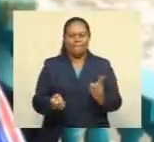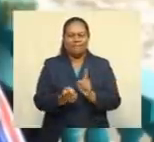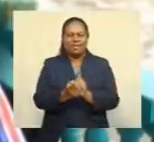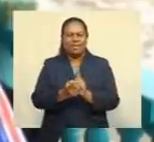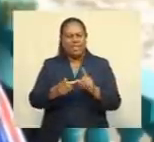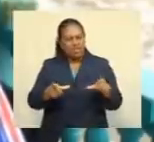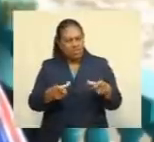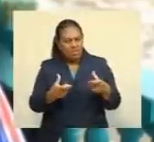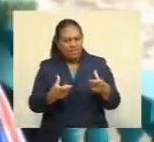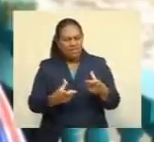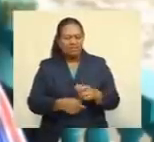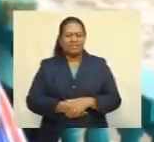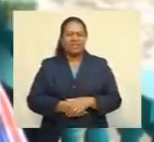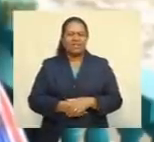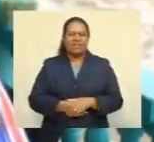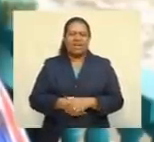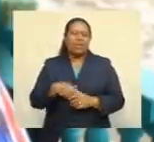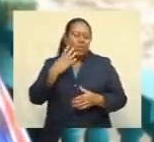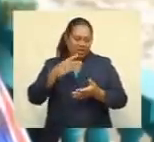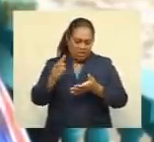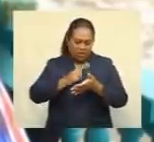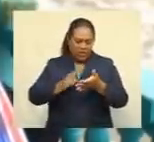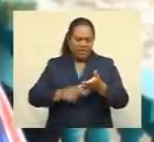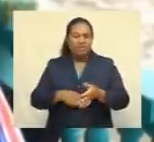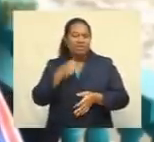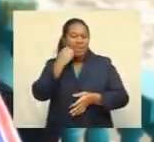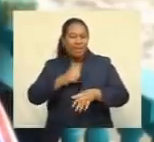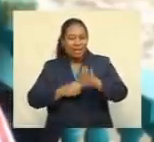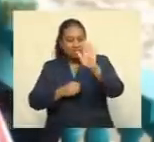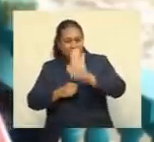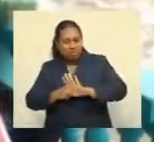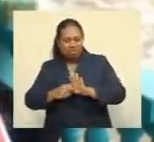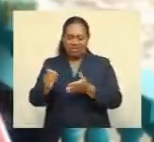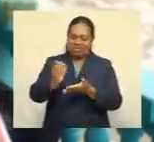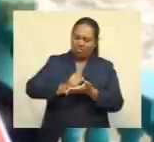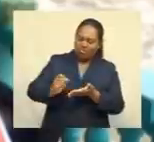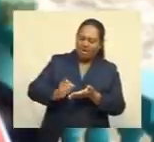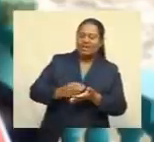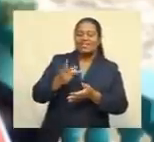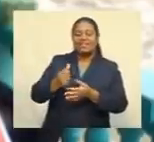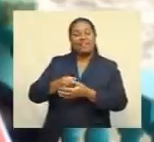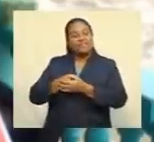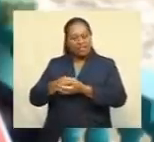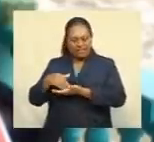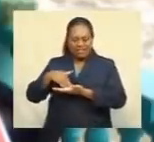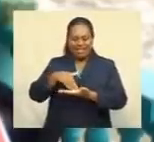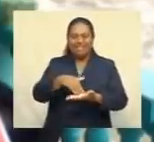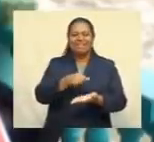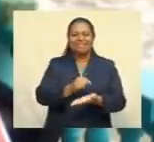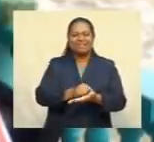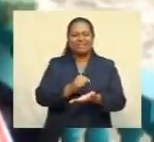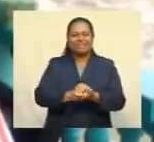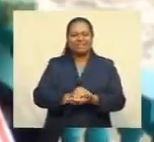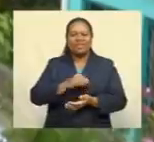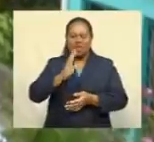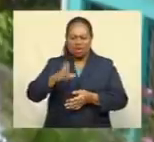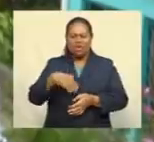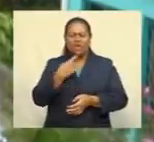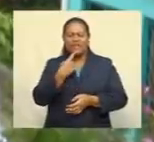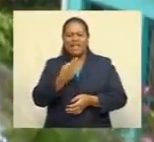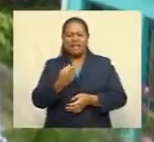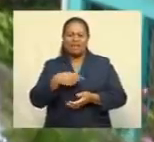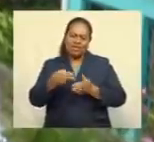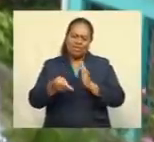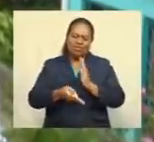sometimes reading from the blackboard and writing, so some of my friends were really helpful. They used to dictate me notes. He has